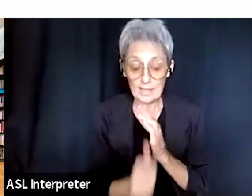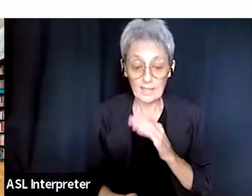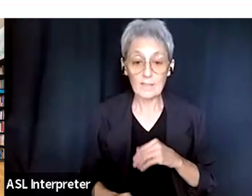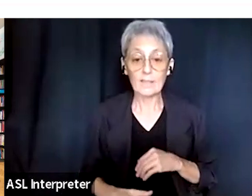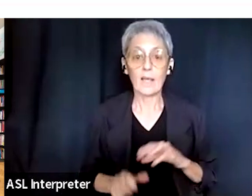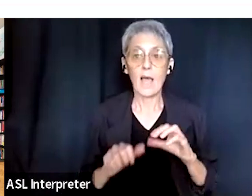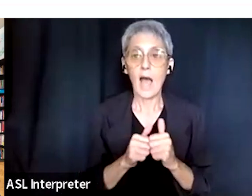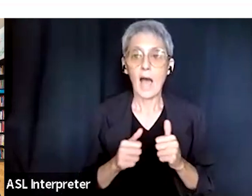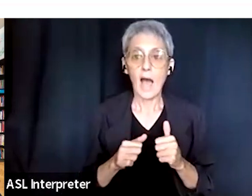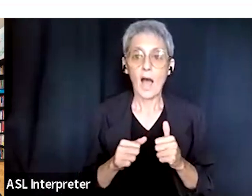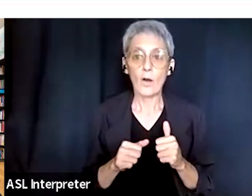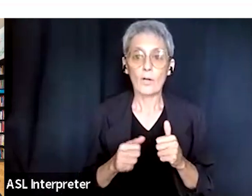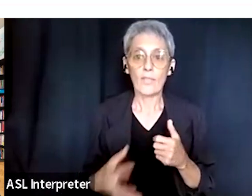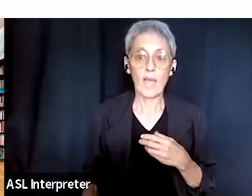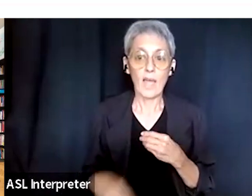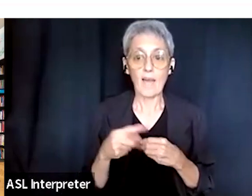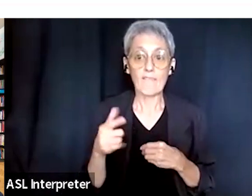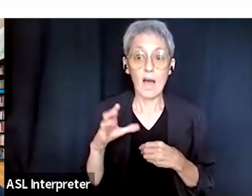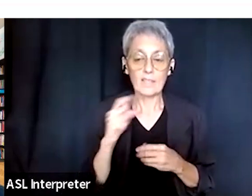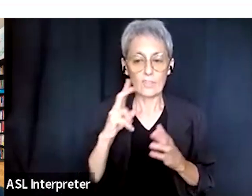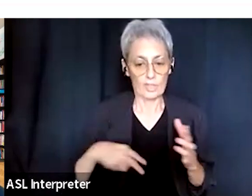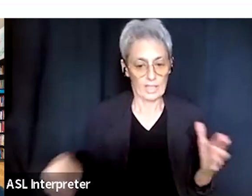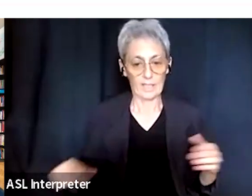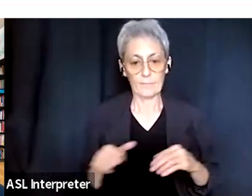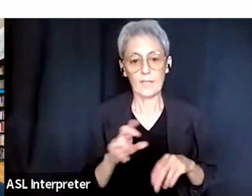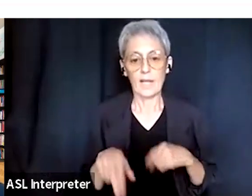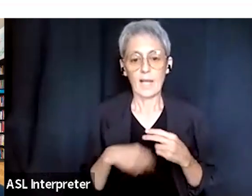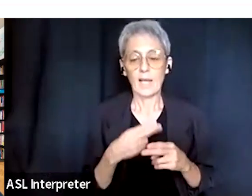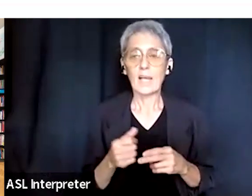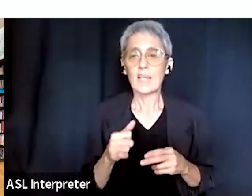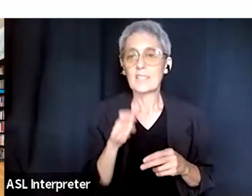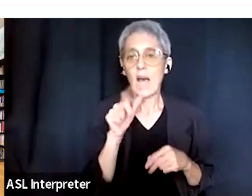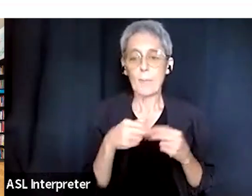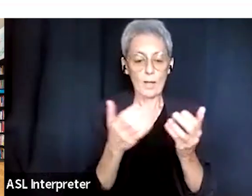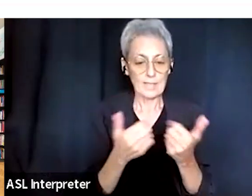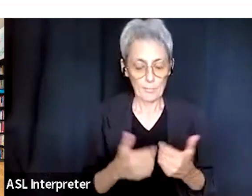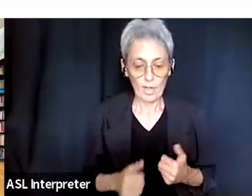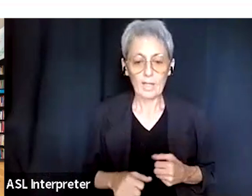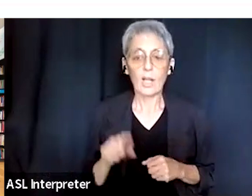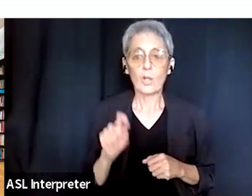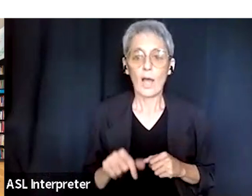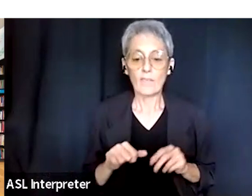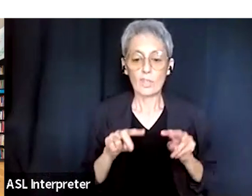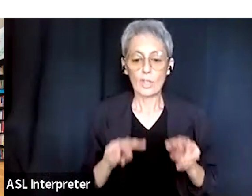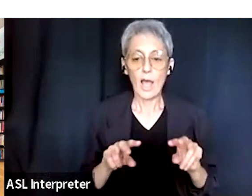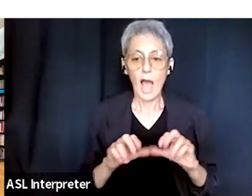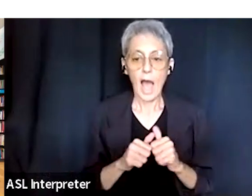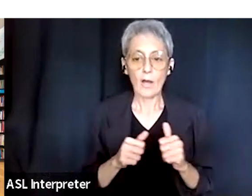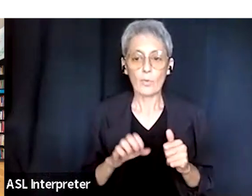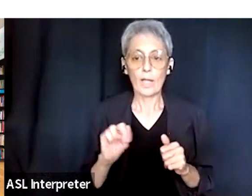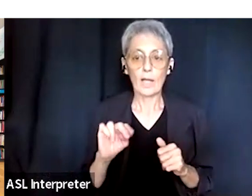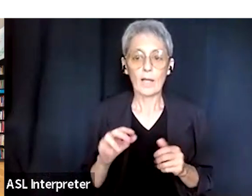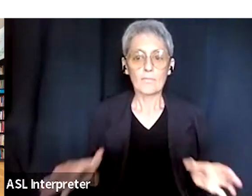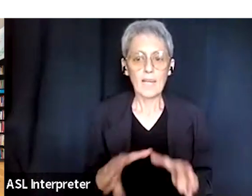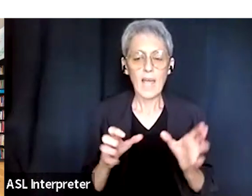on board for reading. So I think it's about, it's not separating things out. It's about looking at how do we enable our children to be